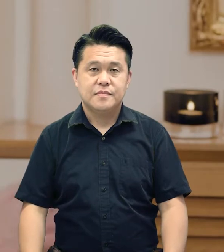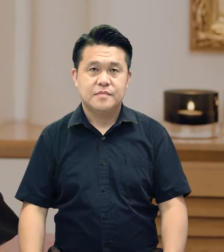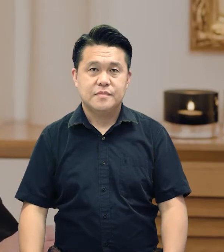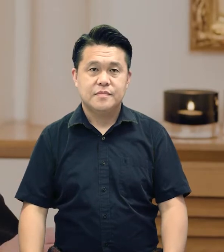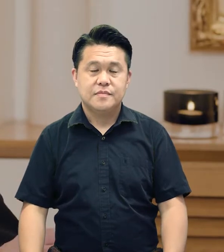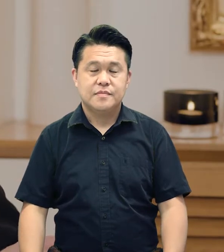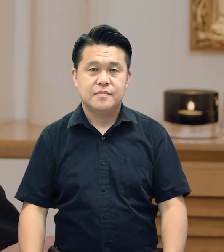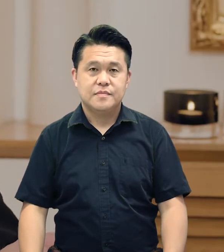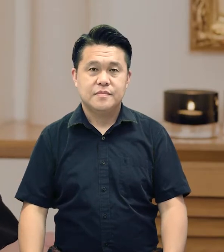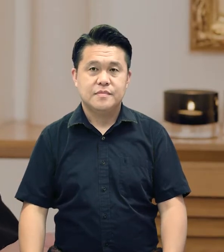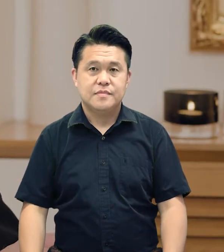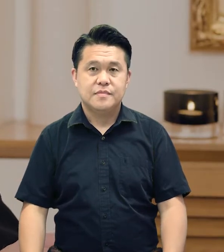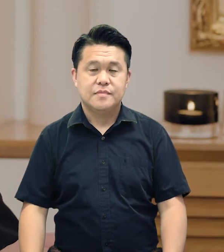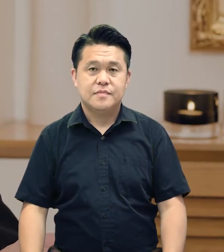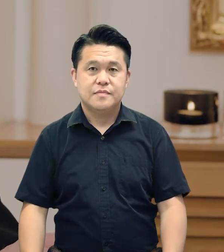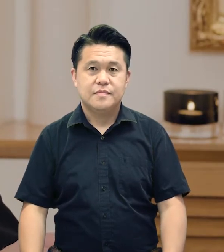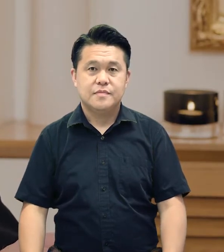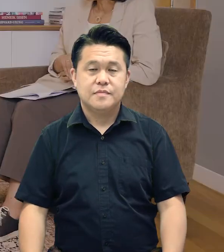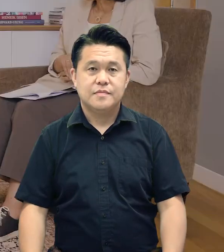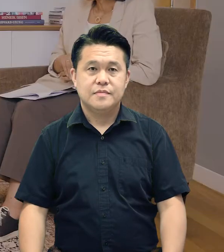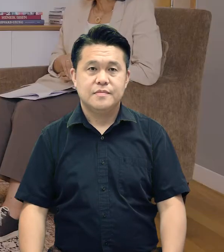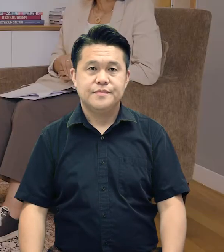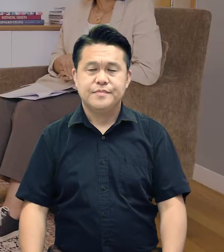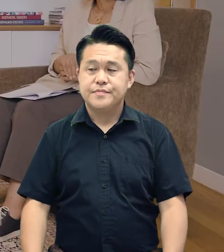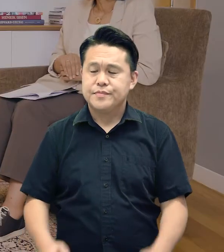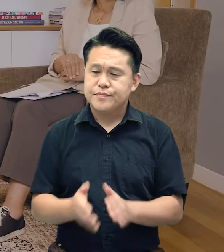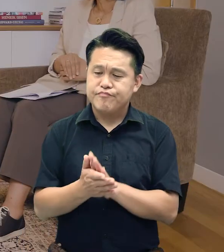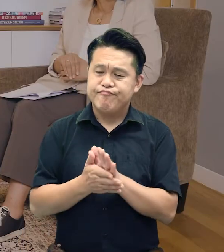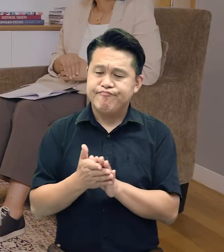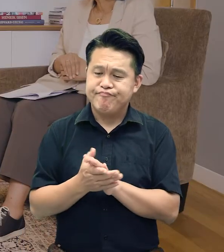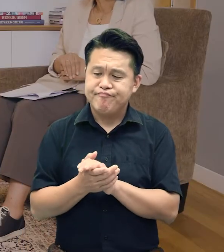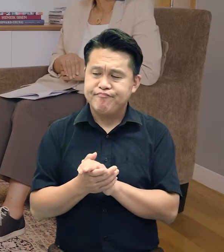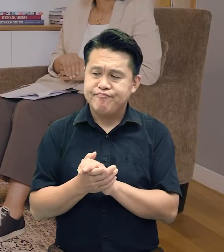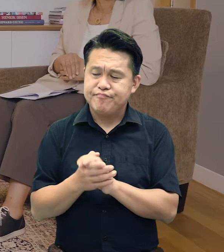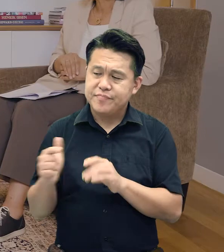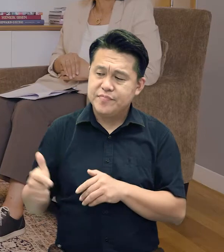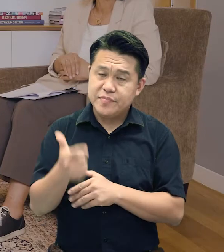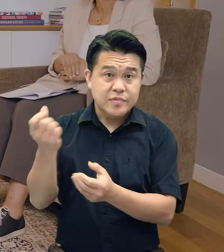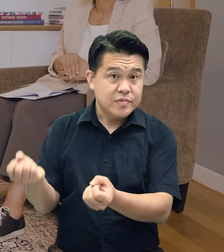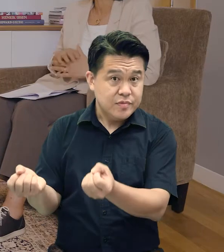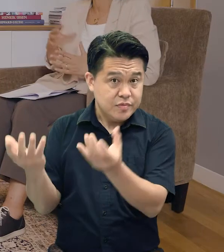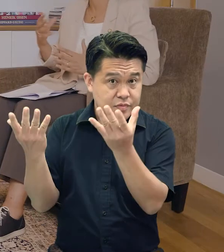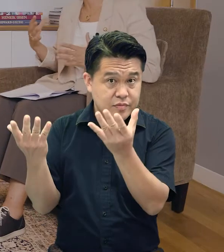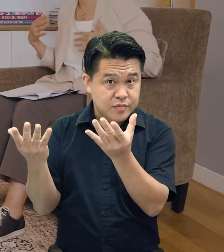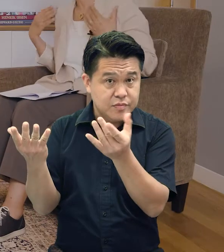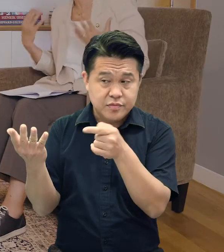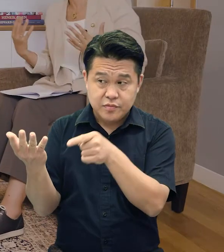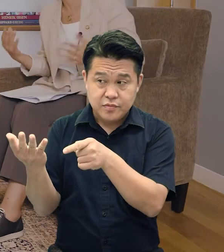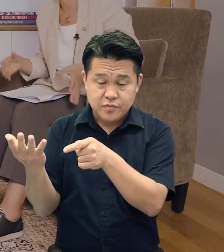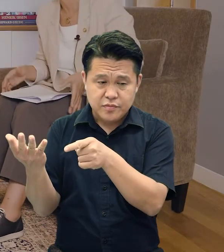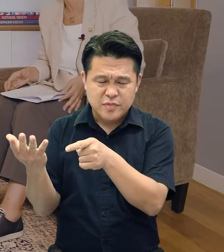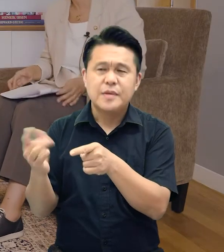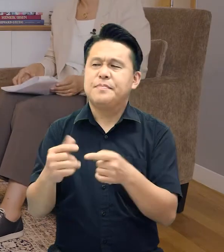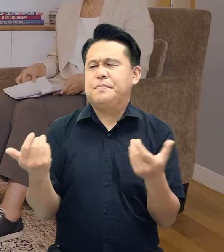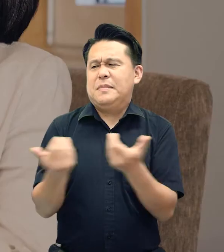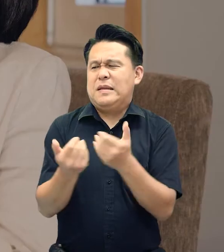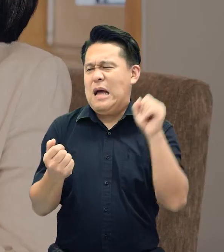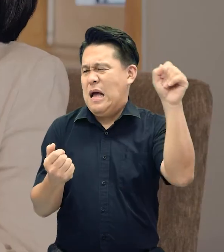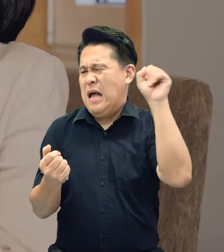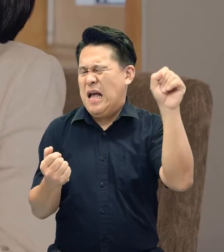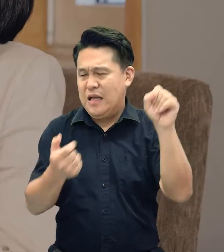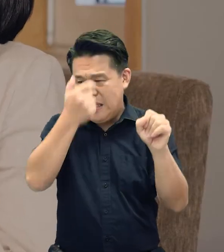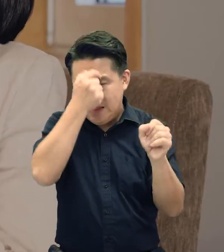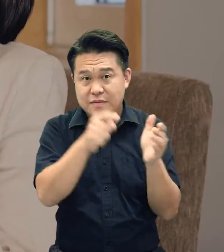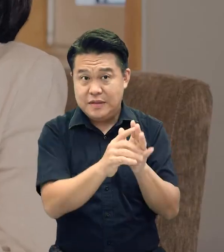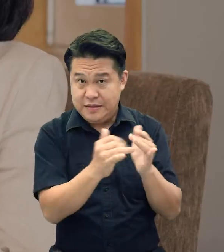more life into a political debate? I think we have great resistance from